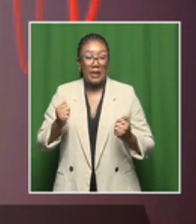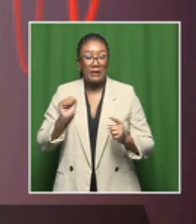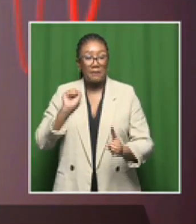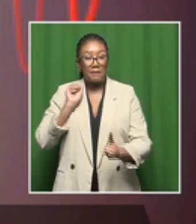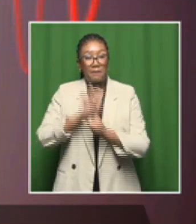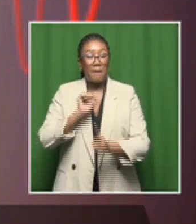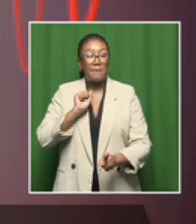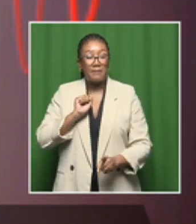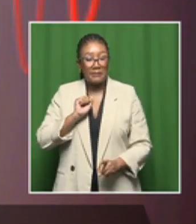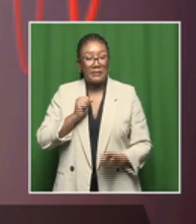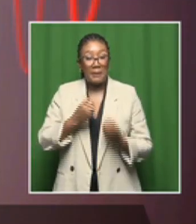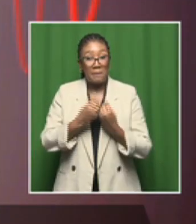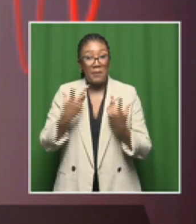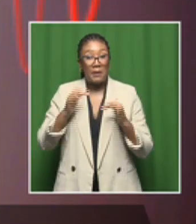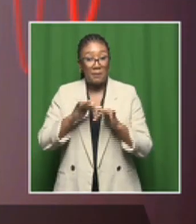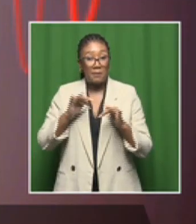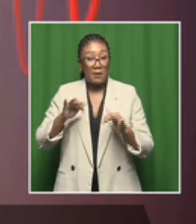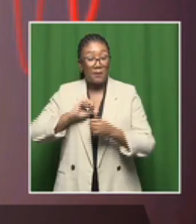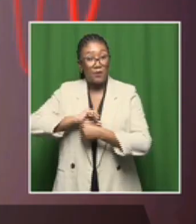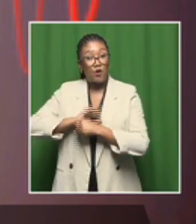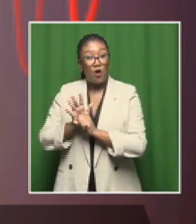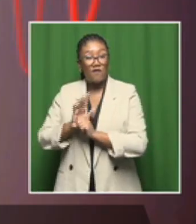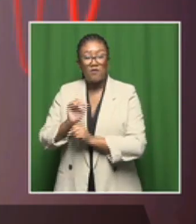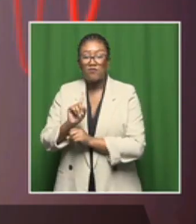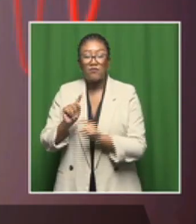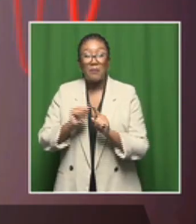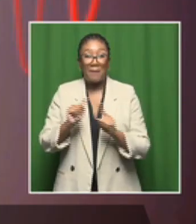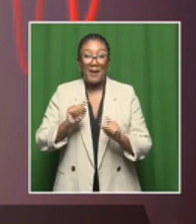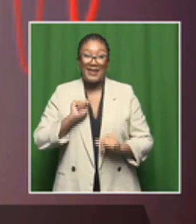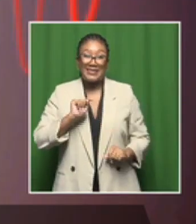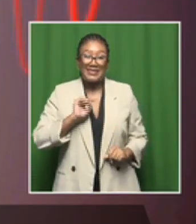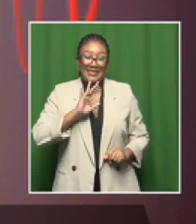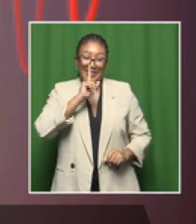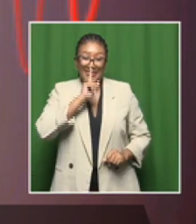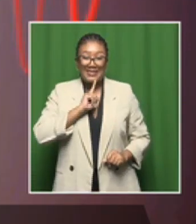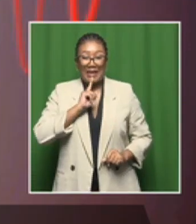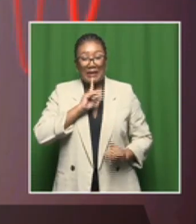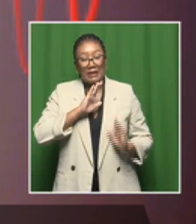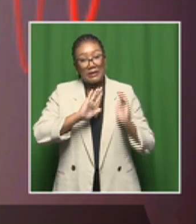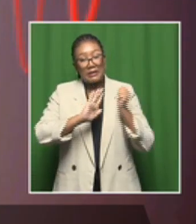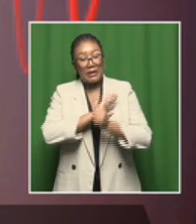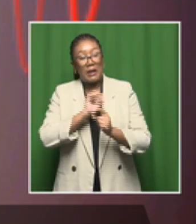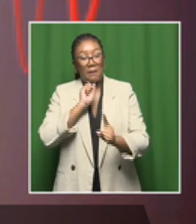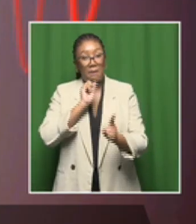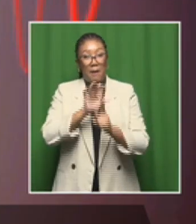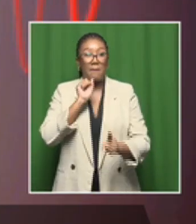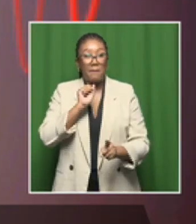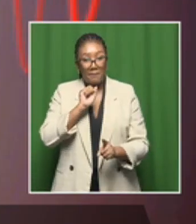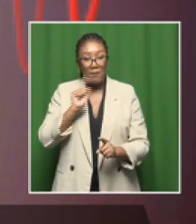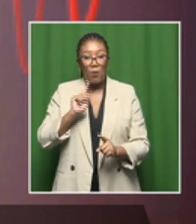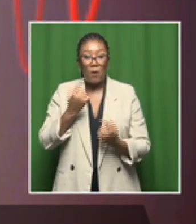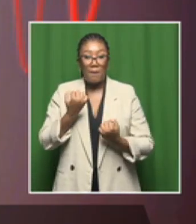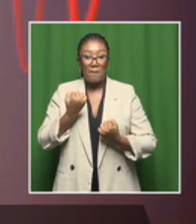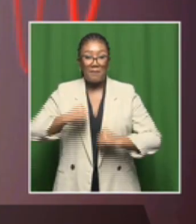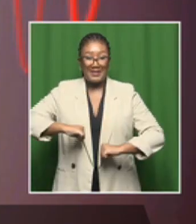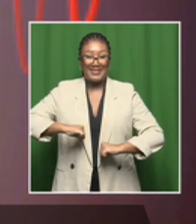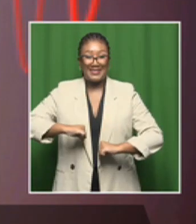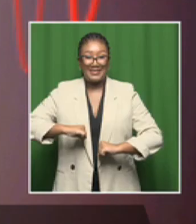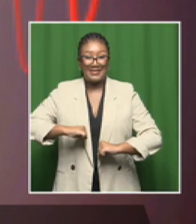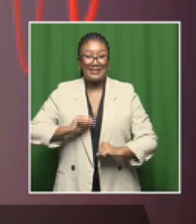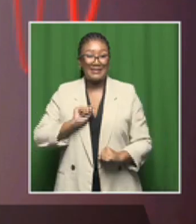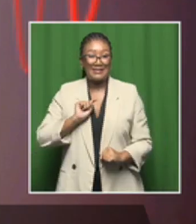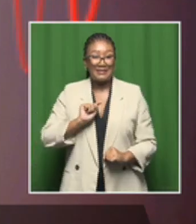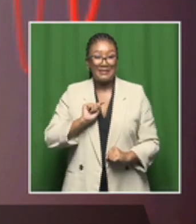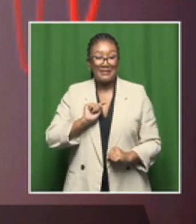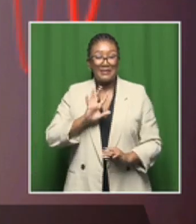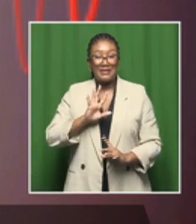not COVID-19, but rather a silent killer that's been escalating over the years. Obesity, particularly in the form of